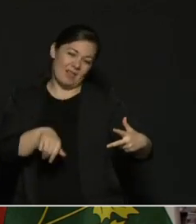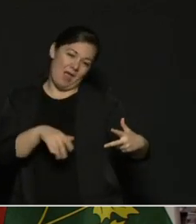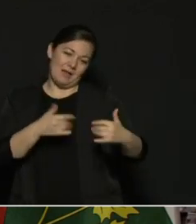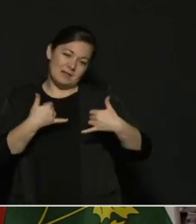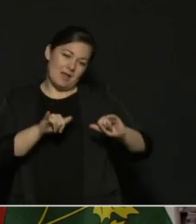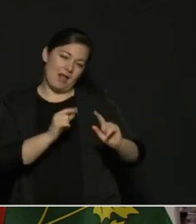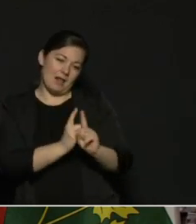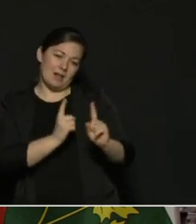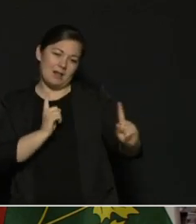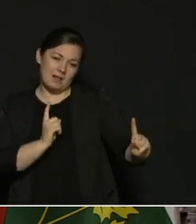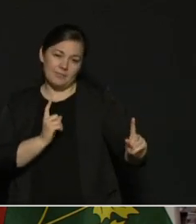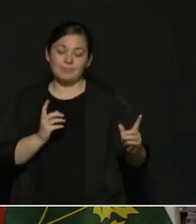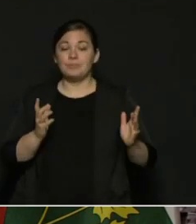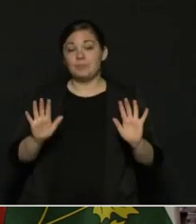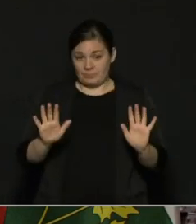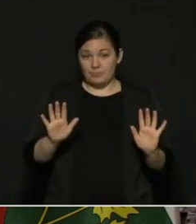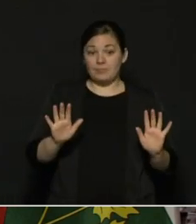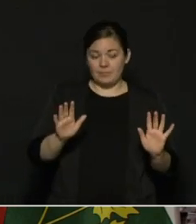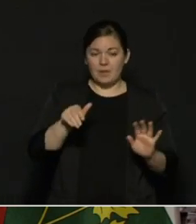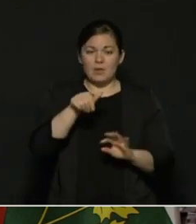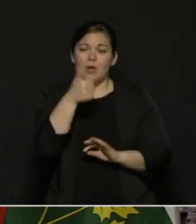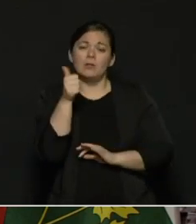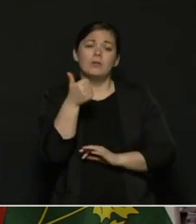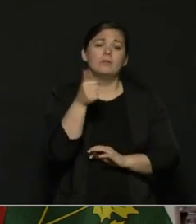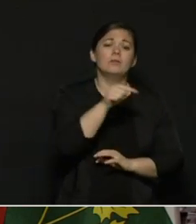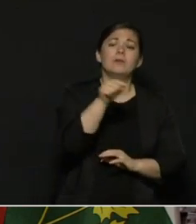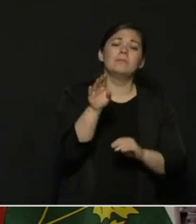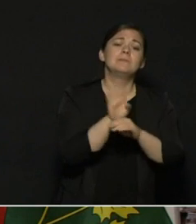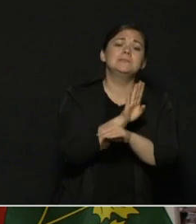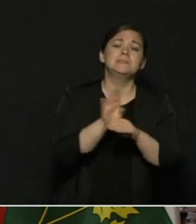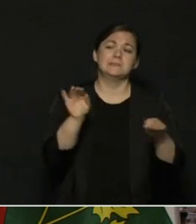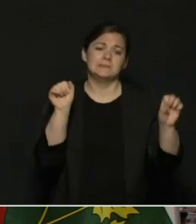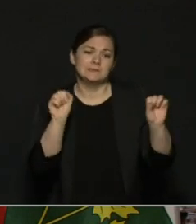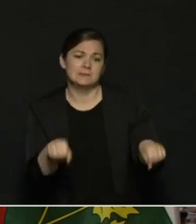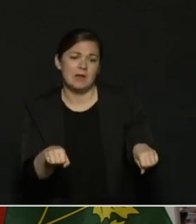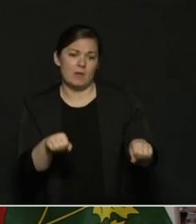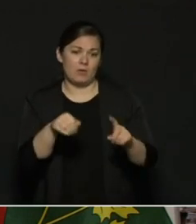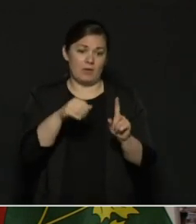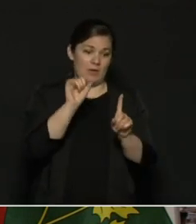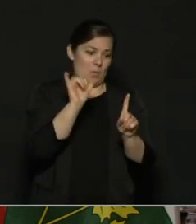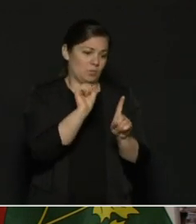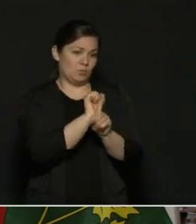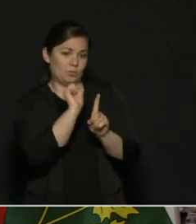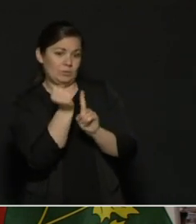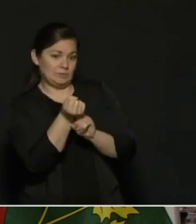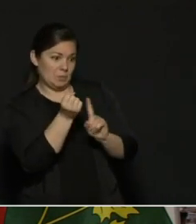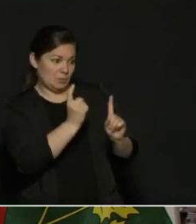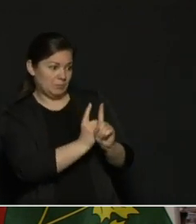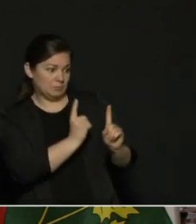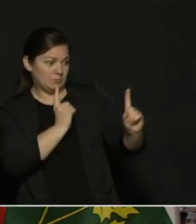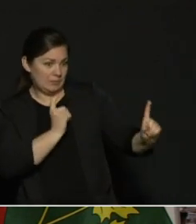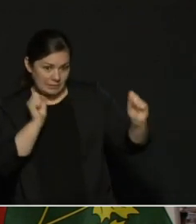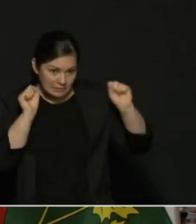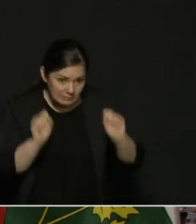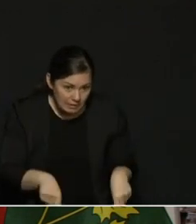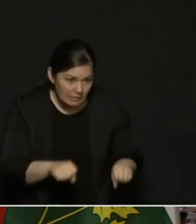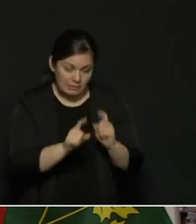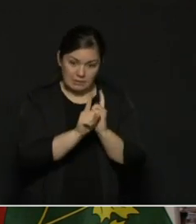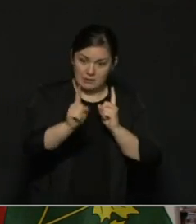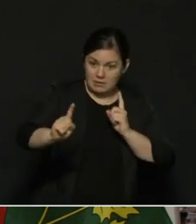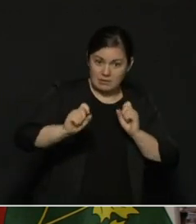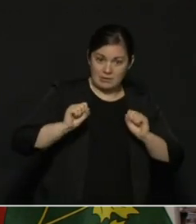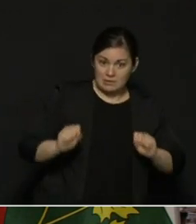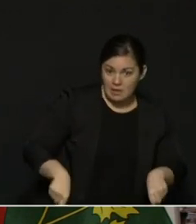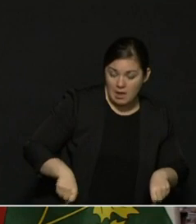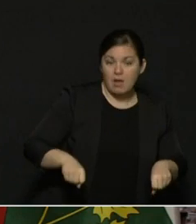we endeavor to do that and maintain all the parameters of physical distancing that some of the essential food stores